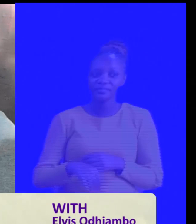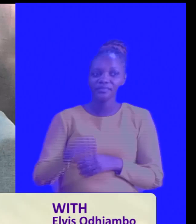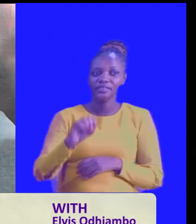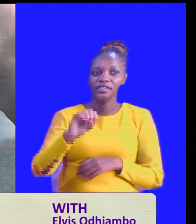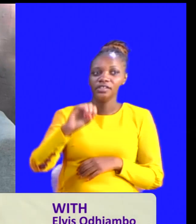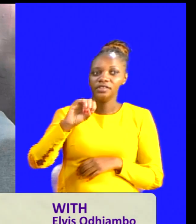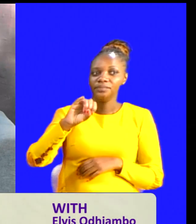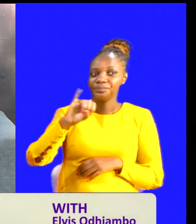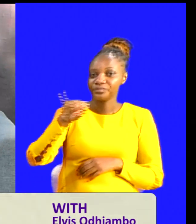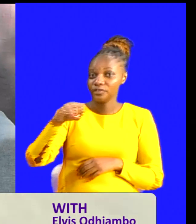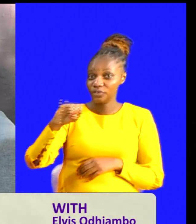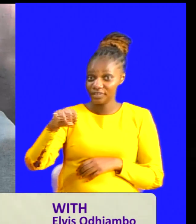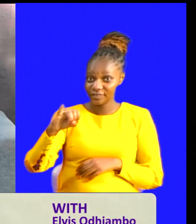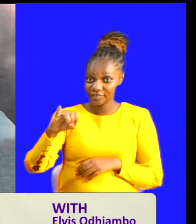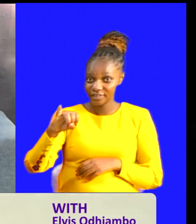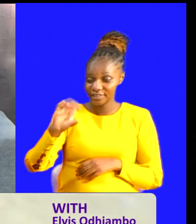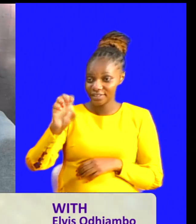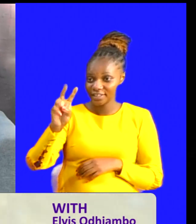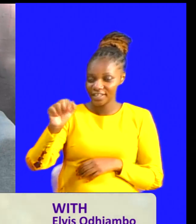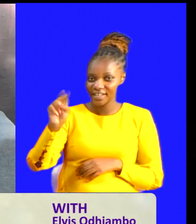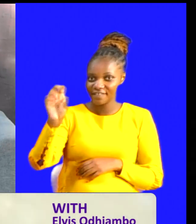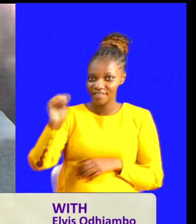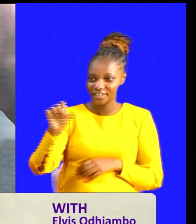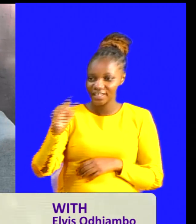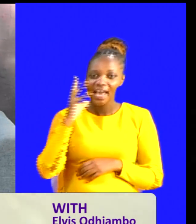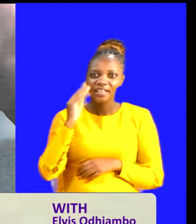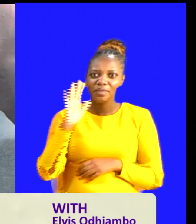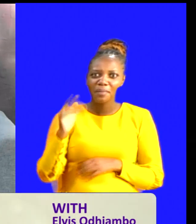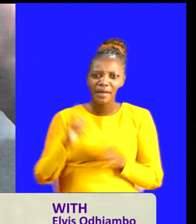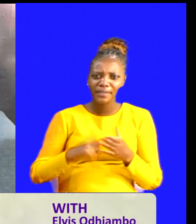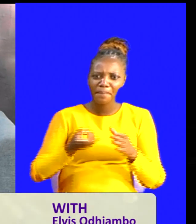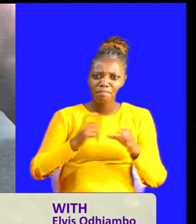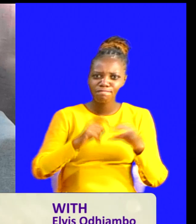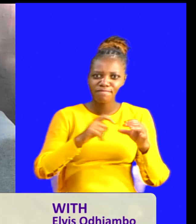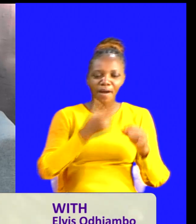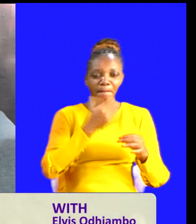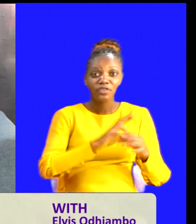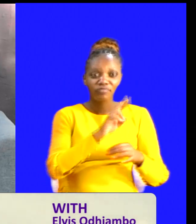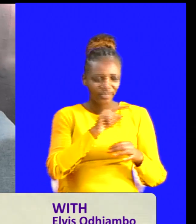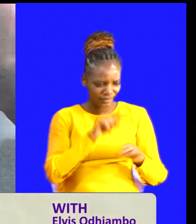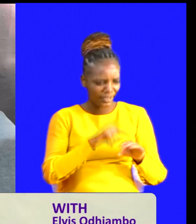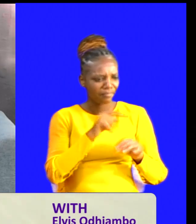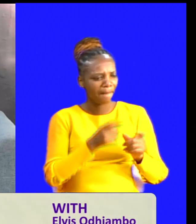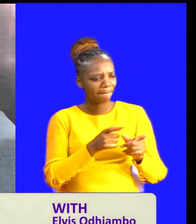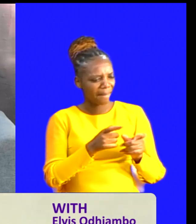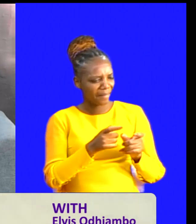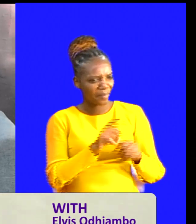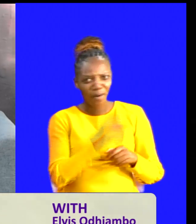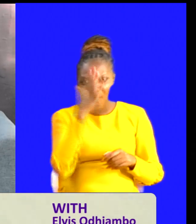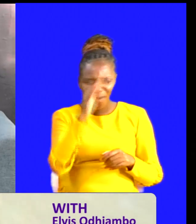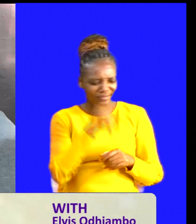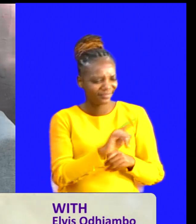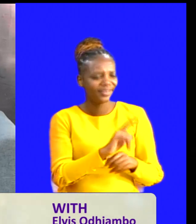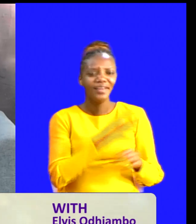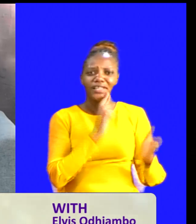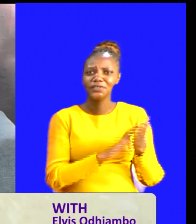earlier, the experience that he has coming into to United squad at a time when they are facing a lot of criticism because of they are not performing.